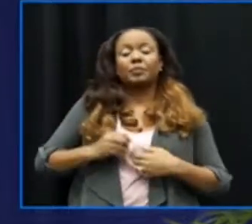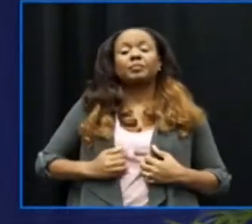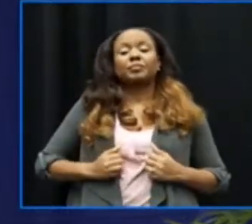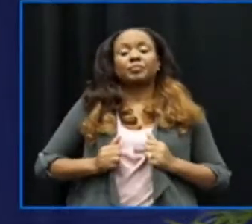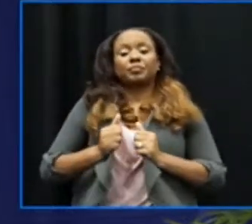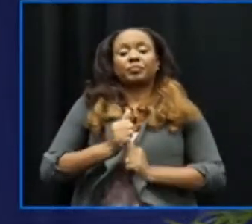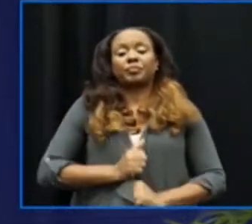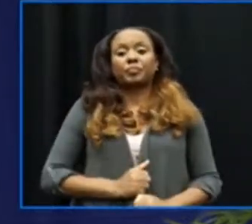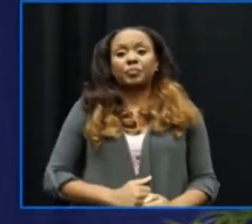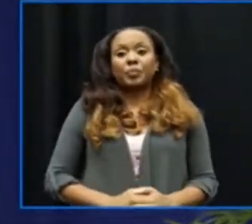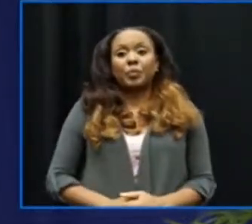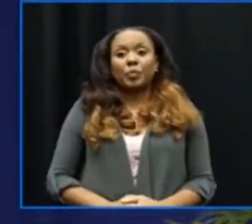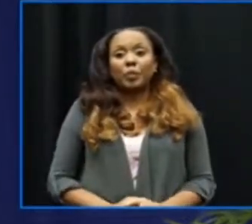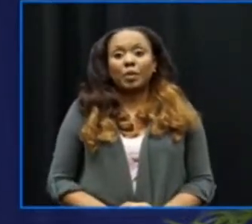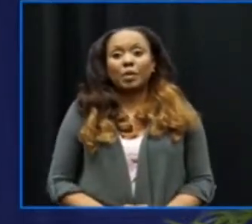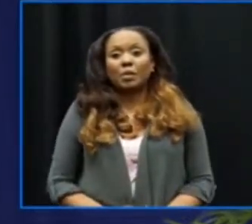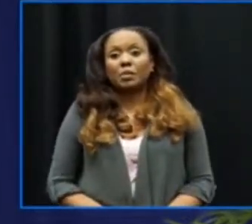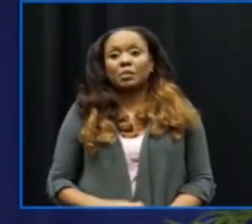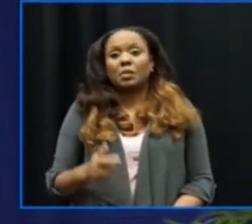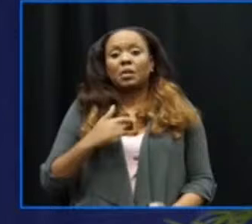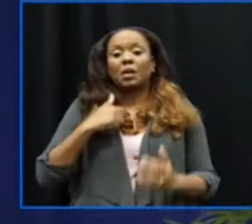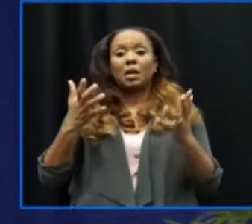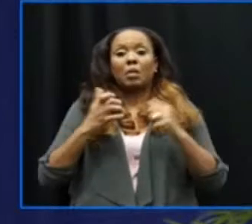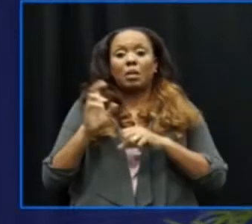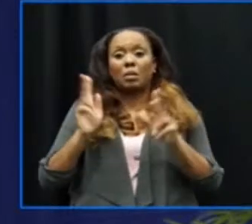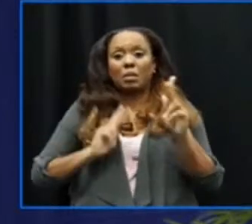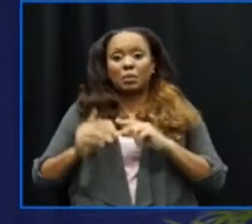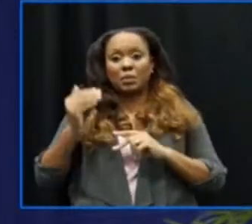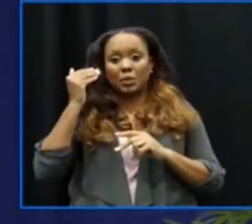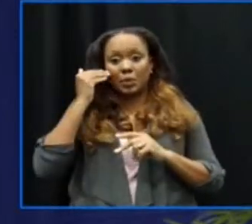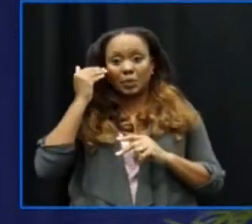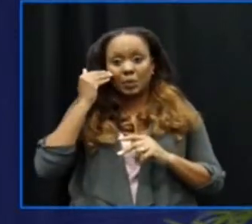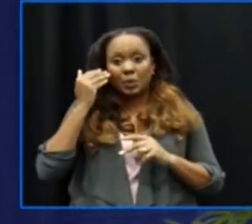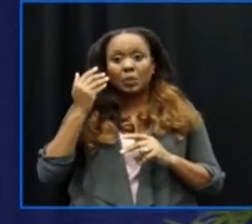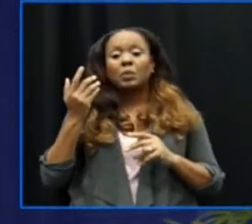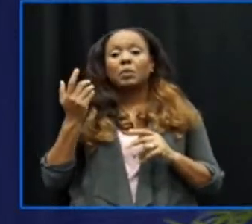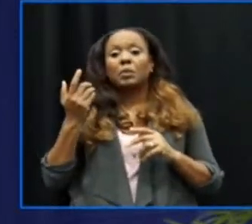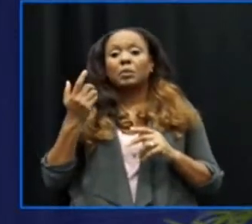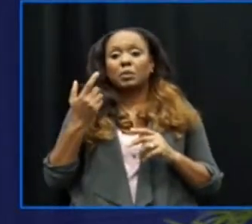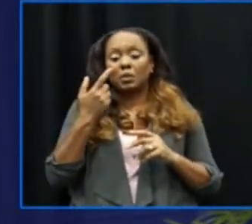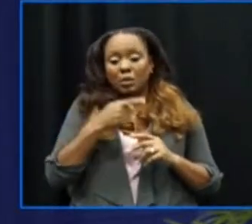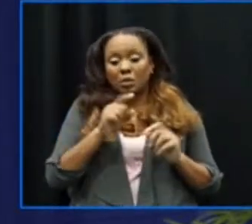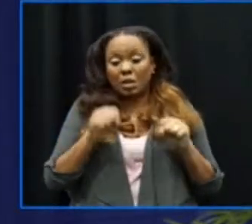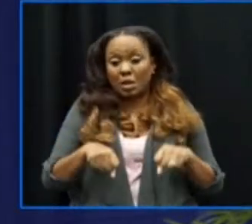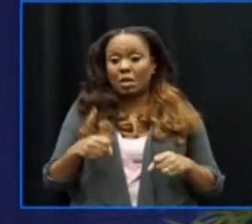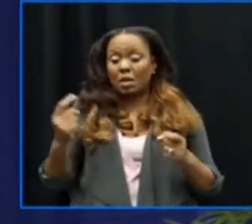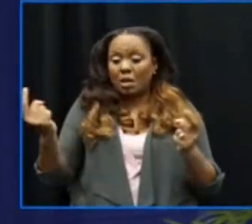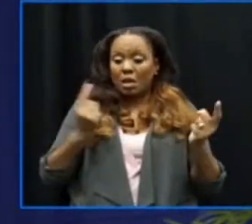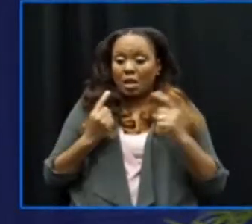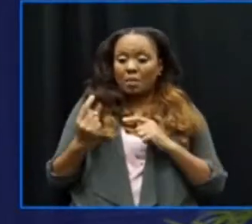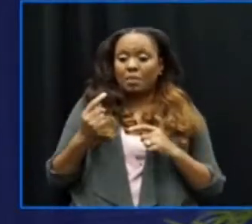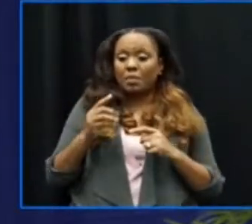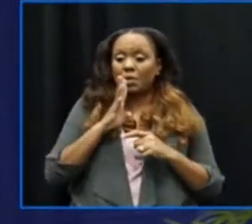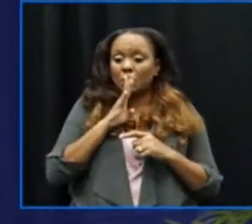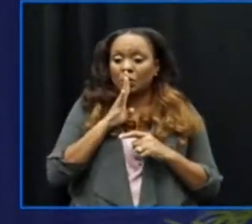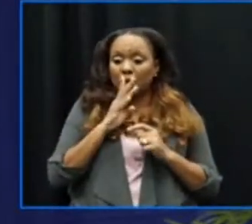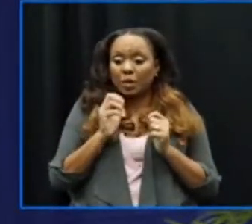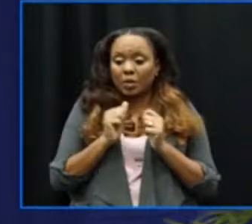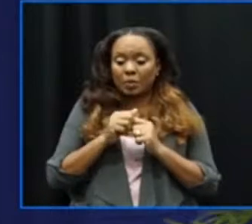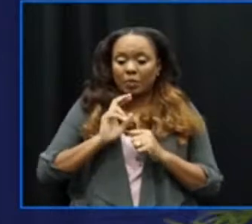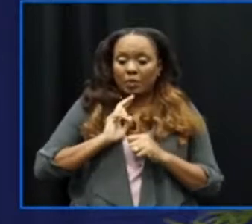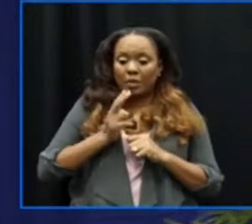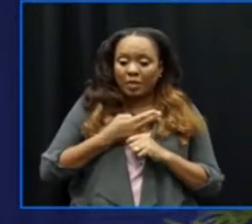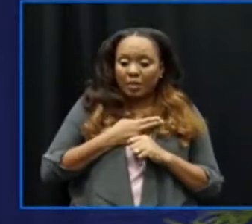people to know that. And as I said, Mr. Osborne, you are fully invited to attend George Street at any